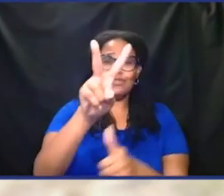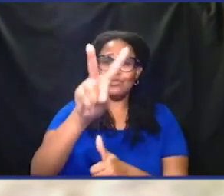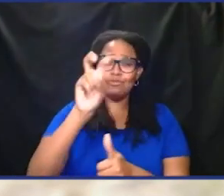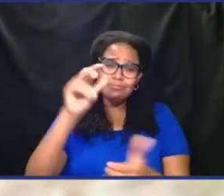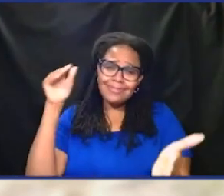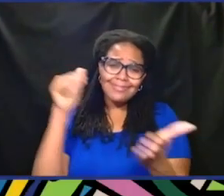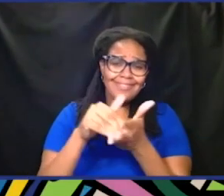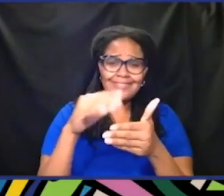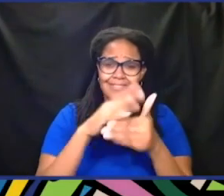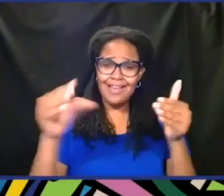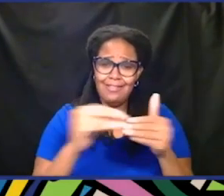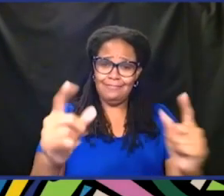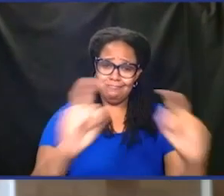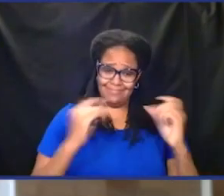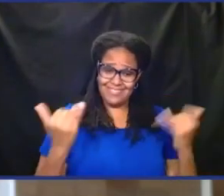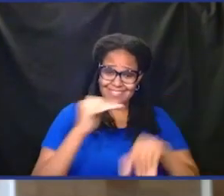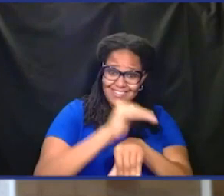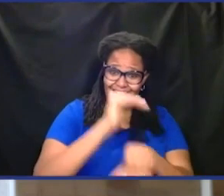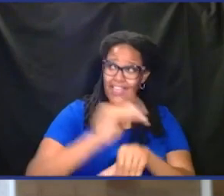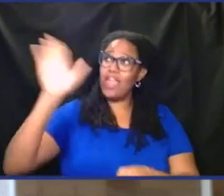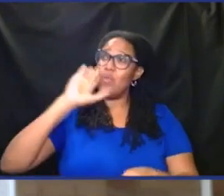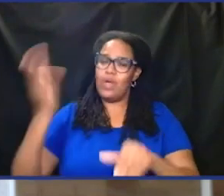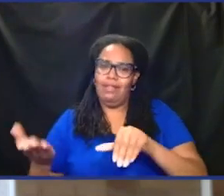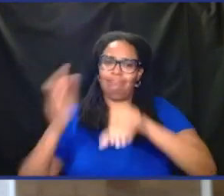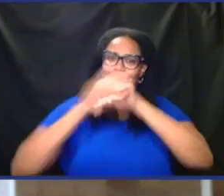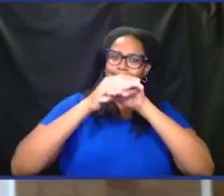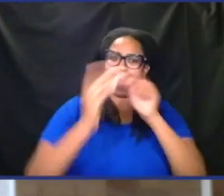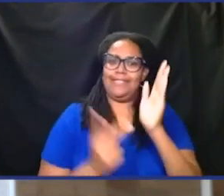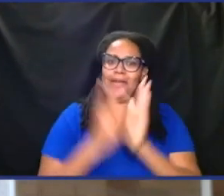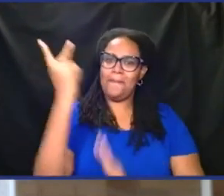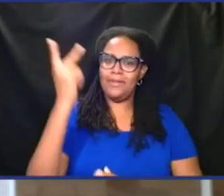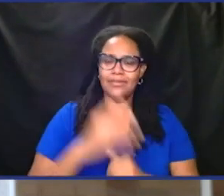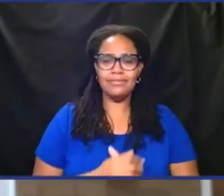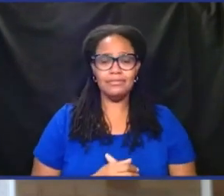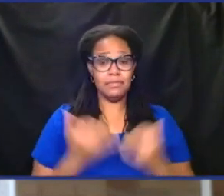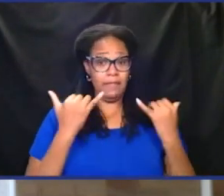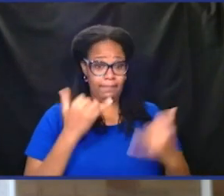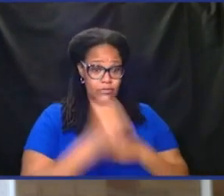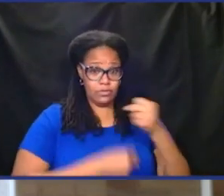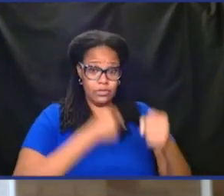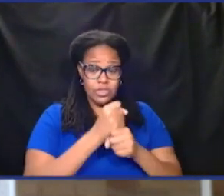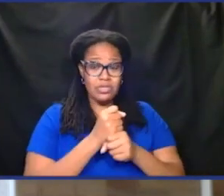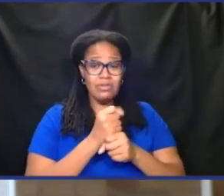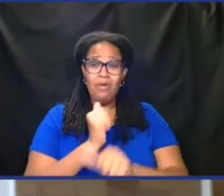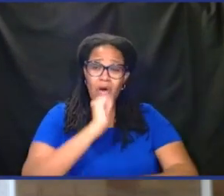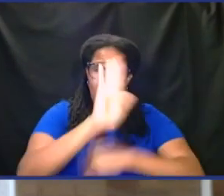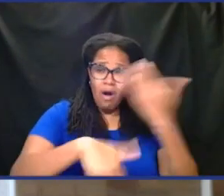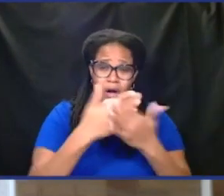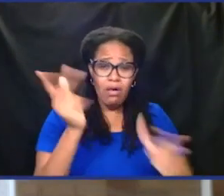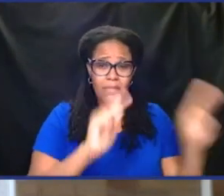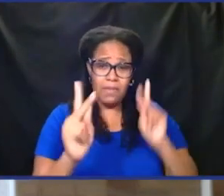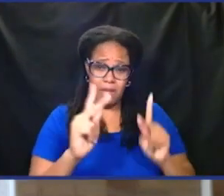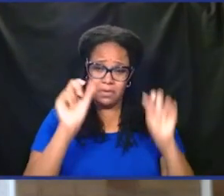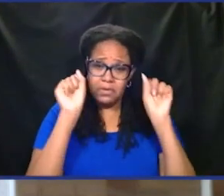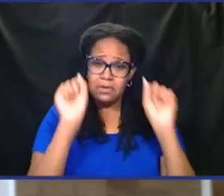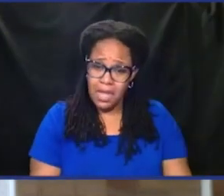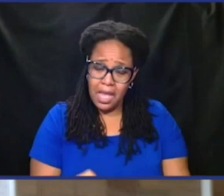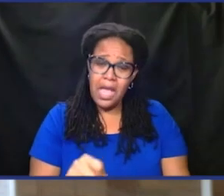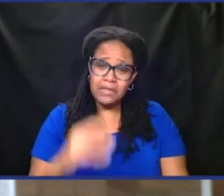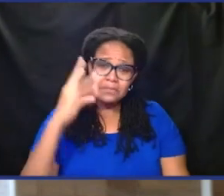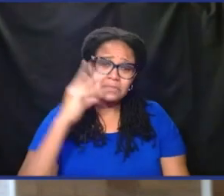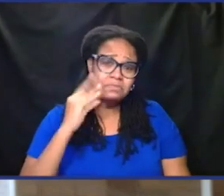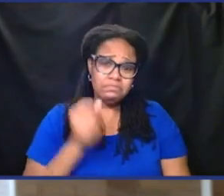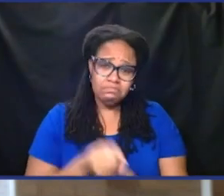$200,000 donated tonight. This year, everyone is at risk during the coronavirus pandemic. But the most vulnerable people in